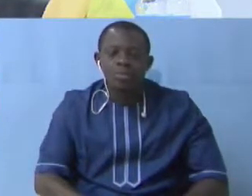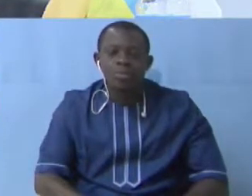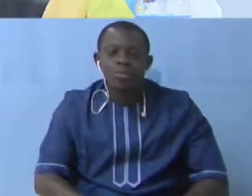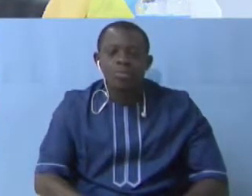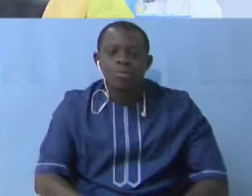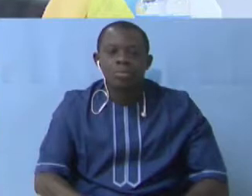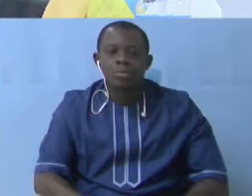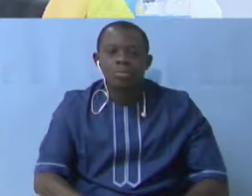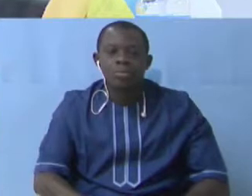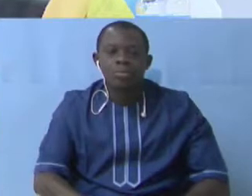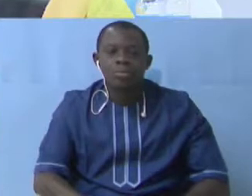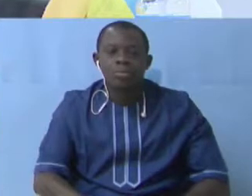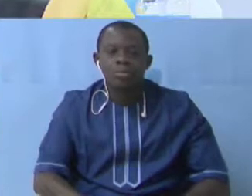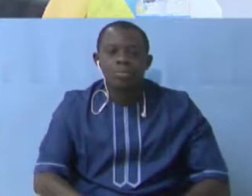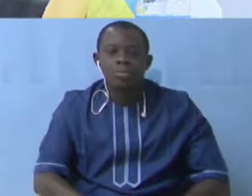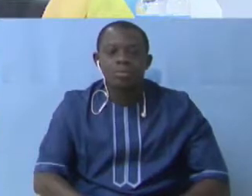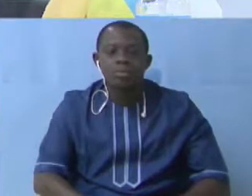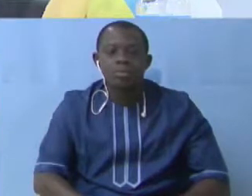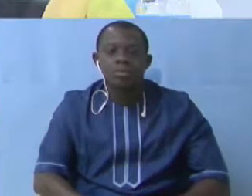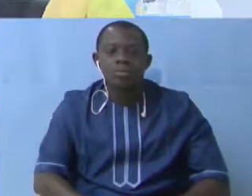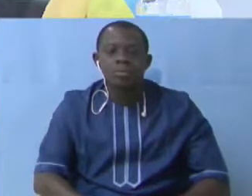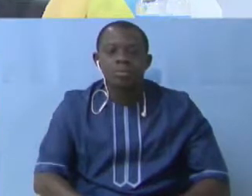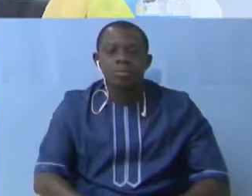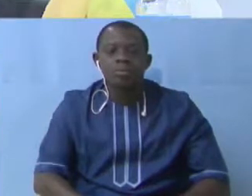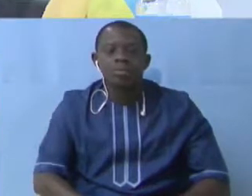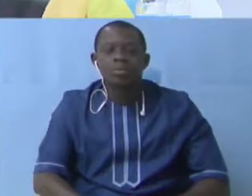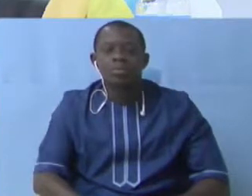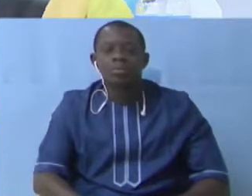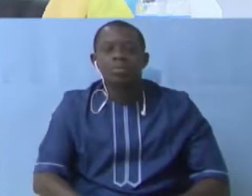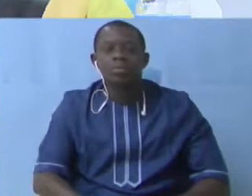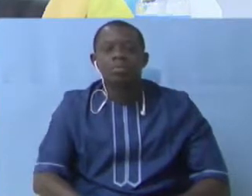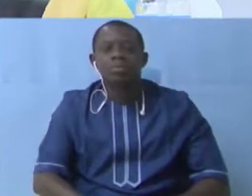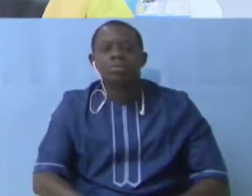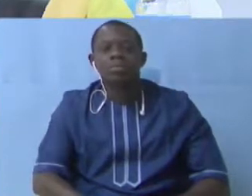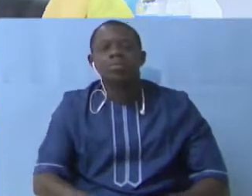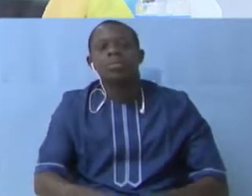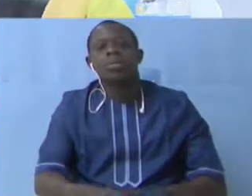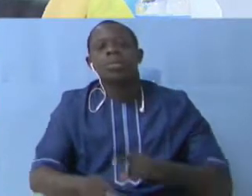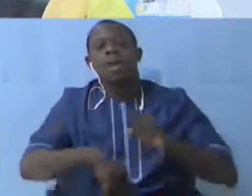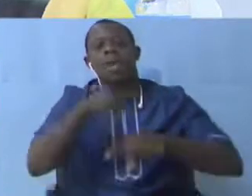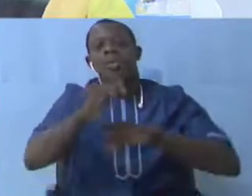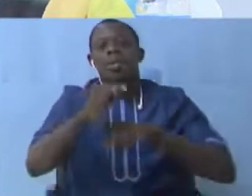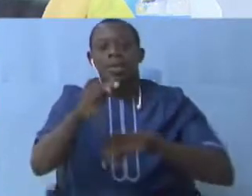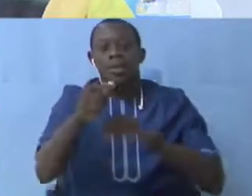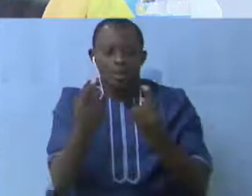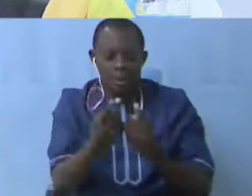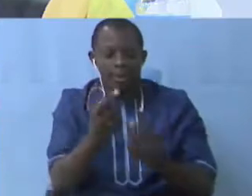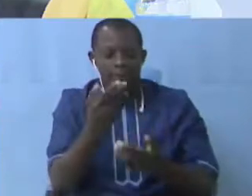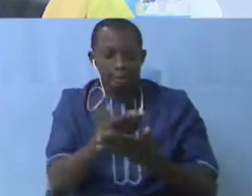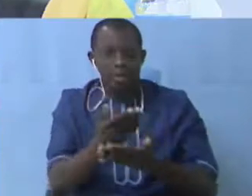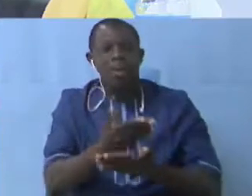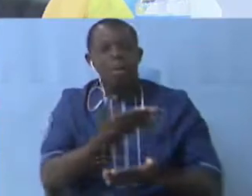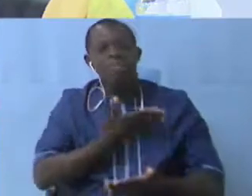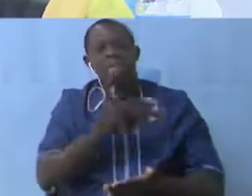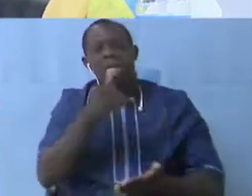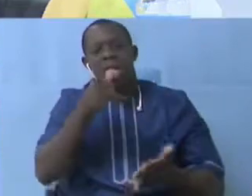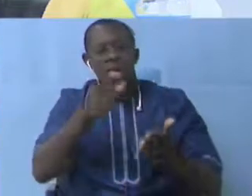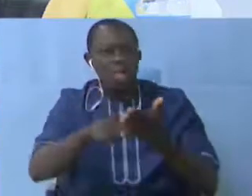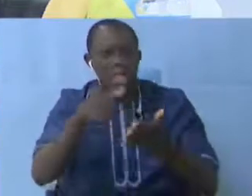After that, there were a lot of other meetings, letters, but another key date also, I